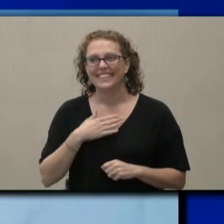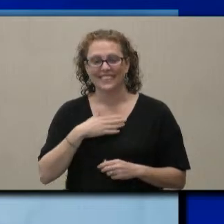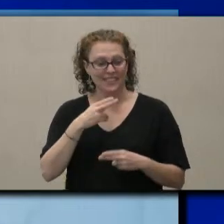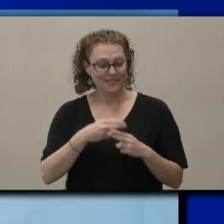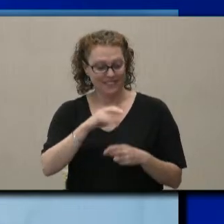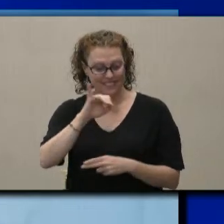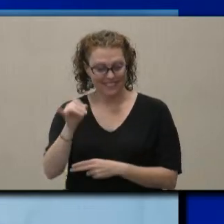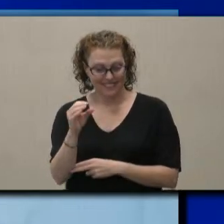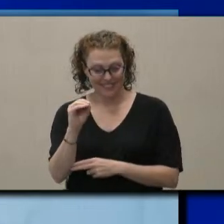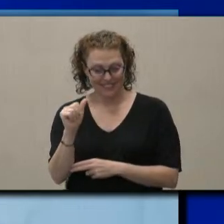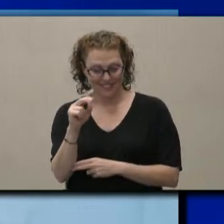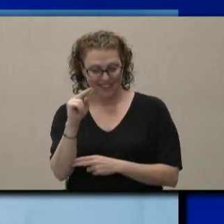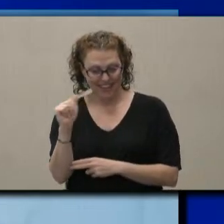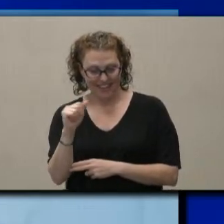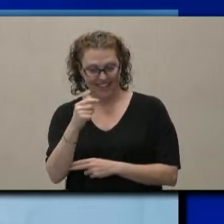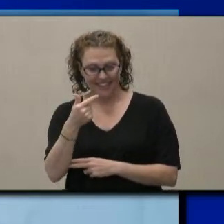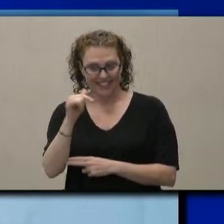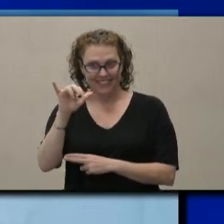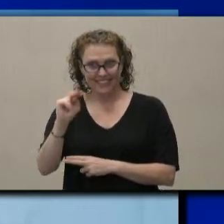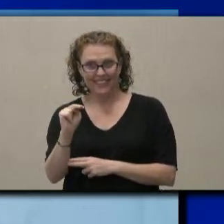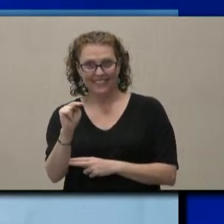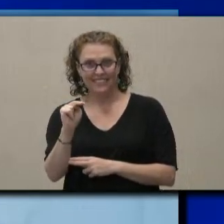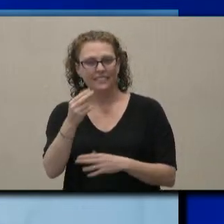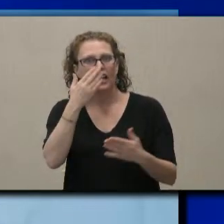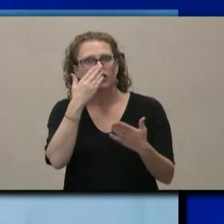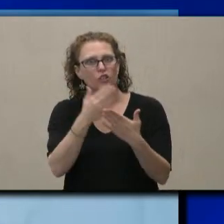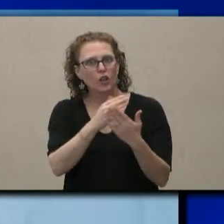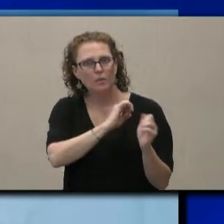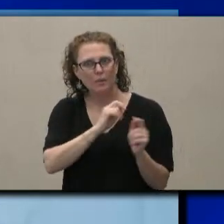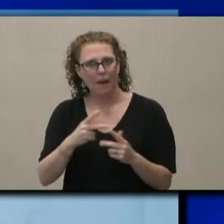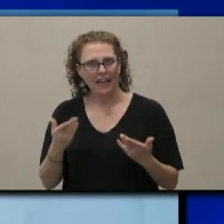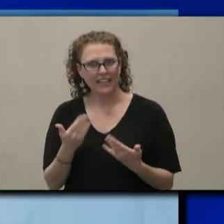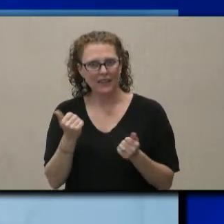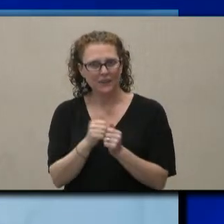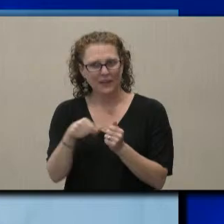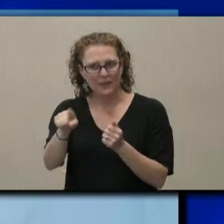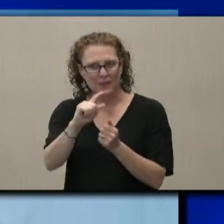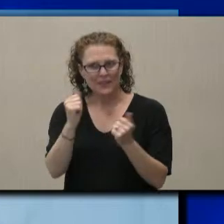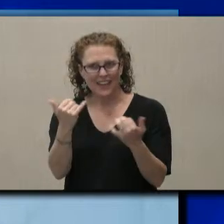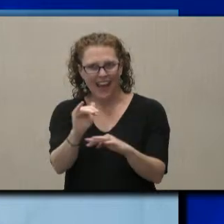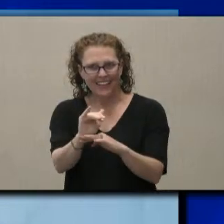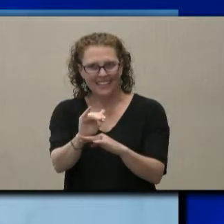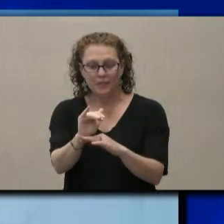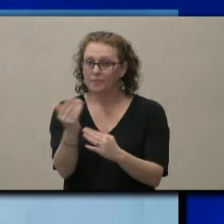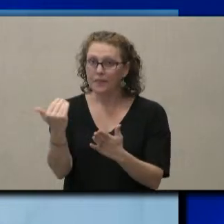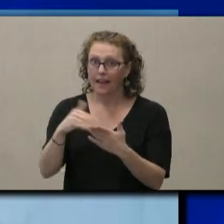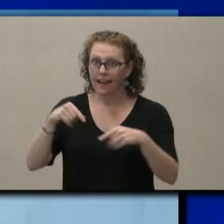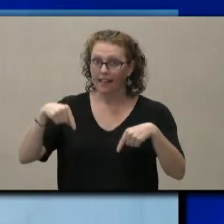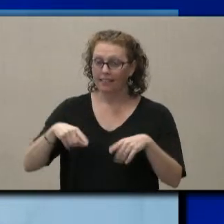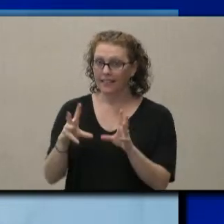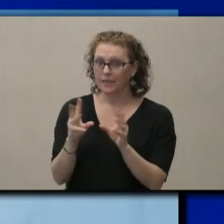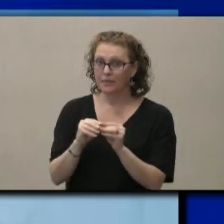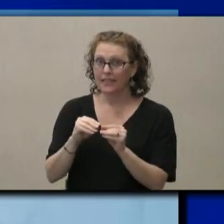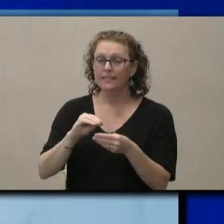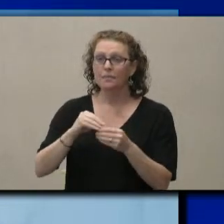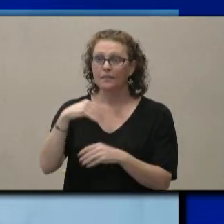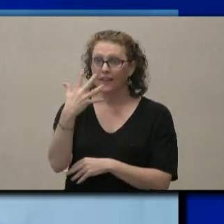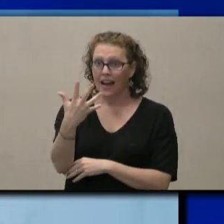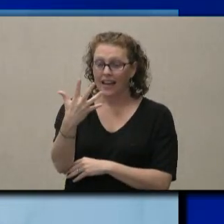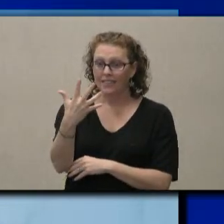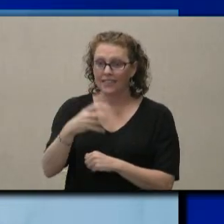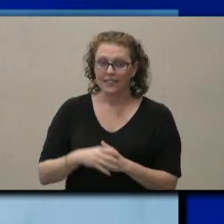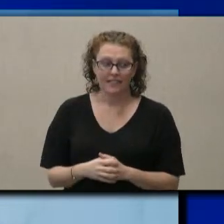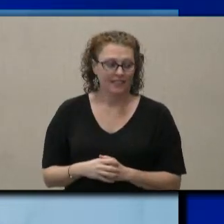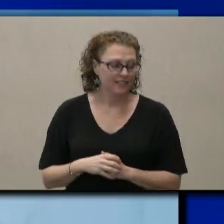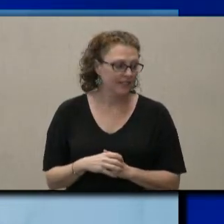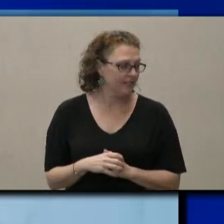Jen, and it's good to be back before you tonight. And this is our 5th public hearing, and we have a short agenda, which would be